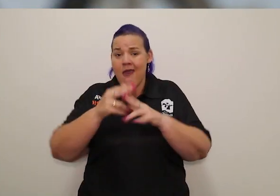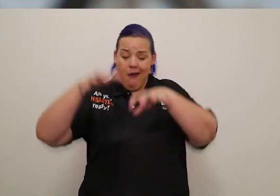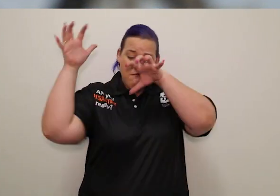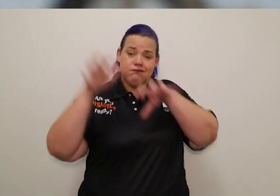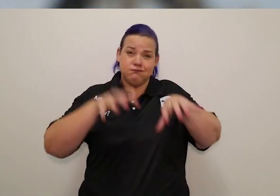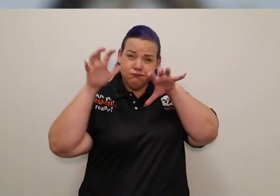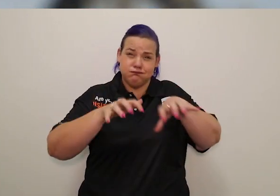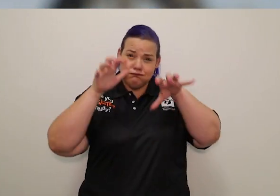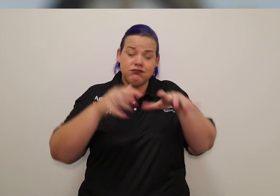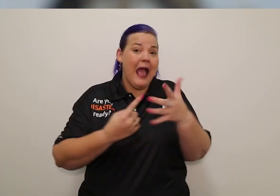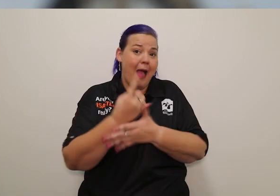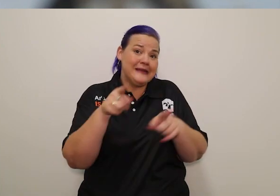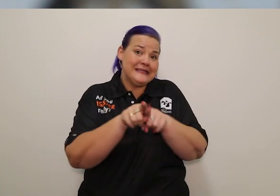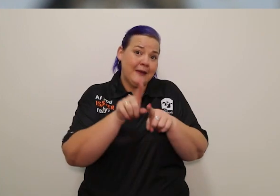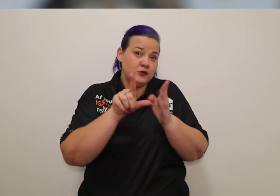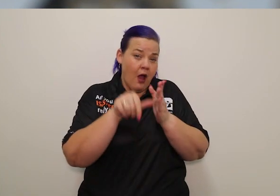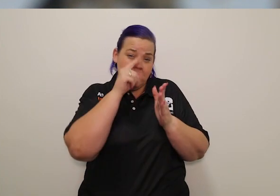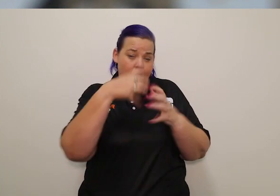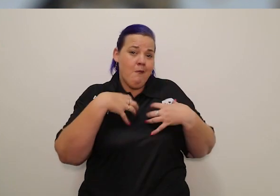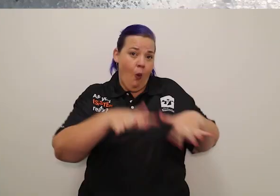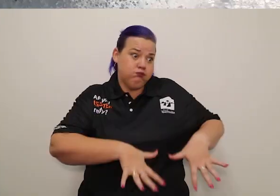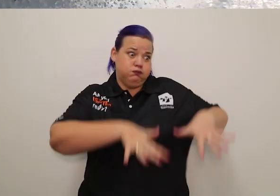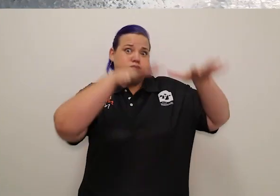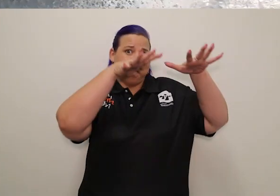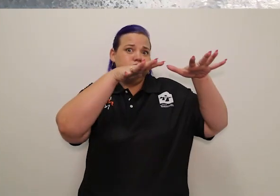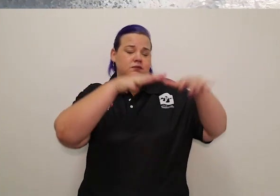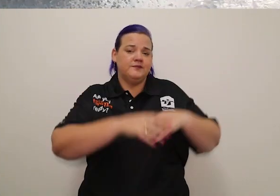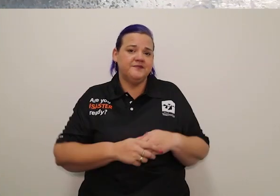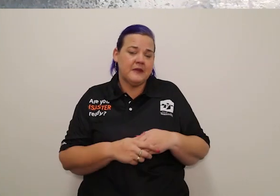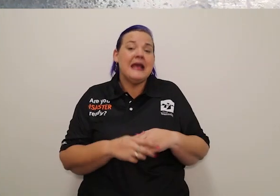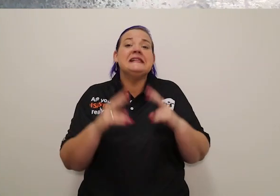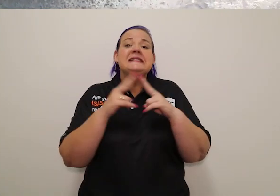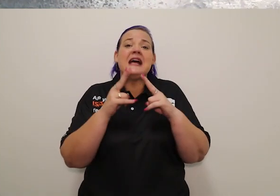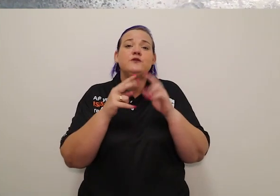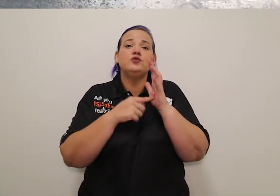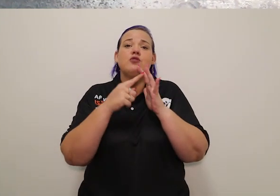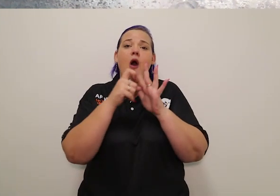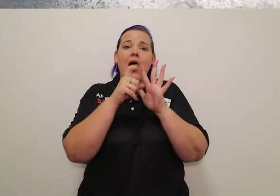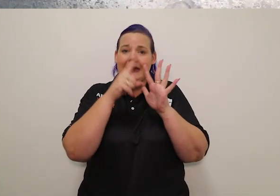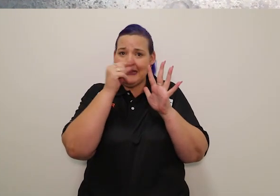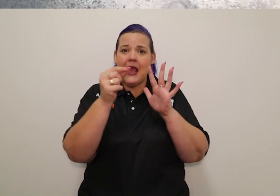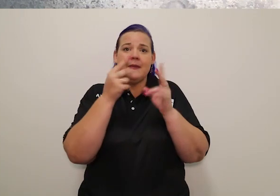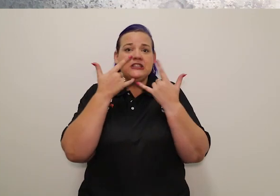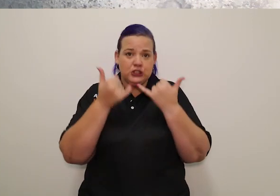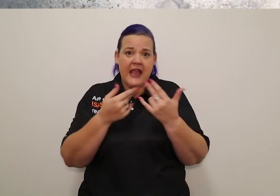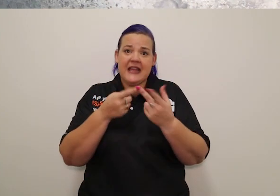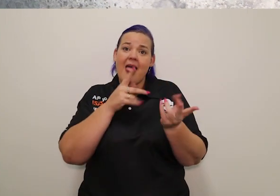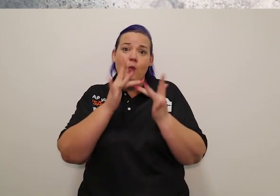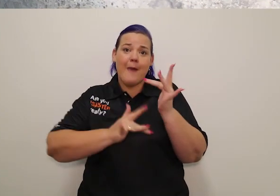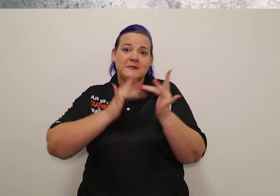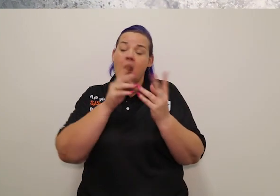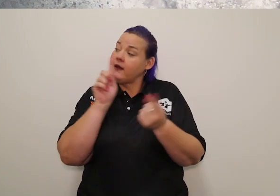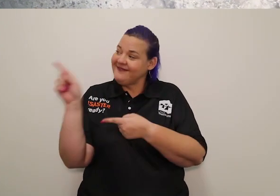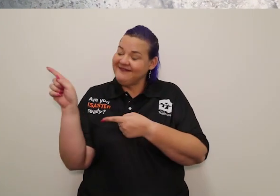rain, water levels tend to be even higher than the predicted level. Townsville tide heights can be checked at